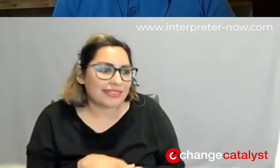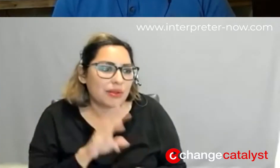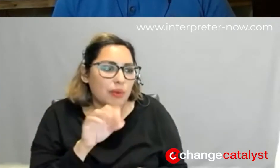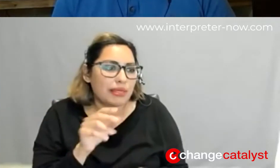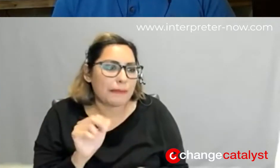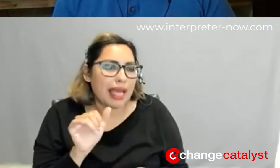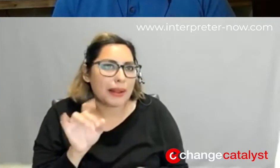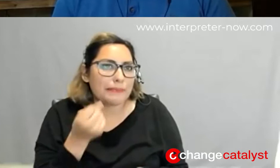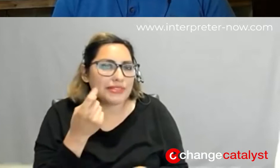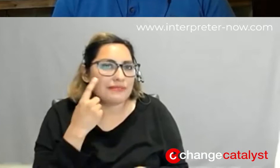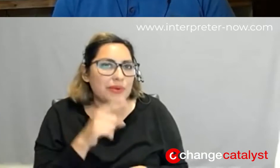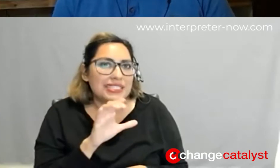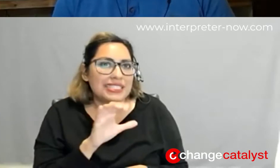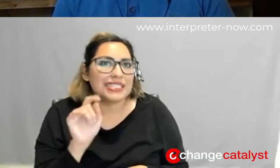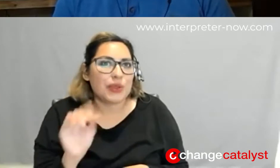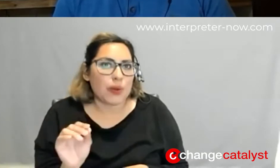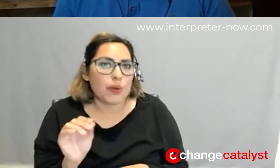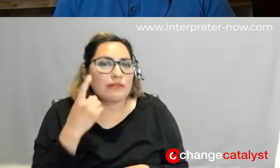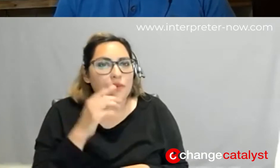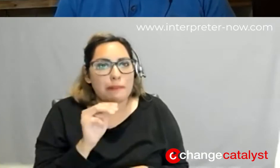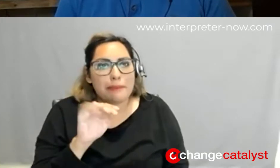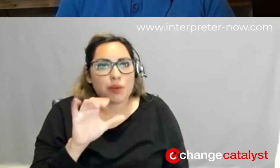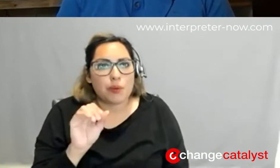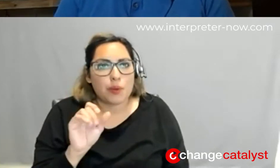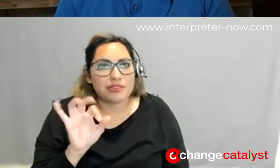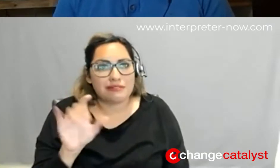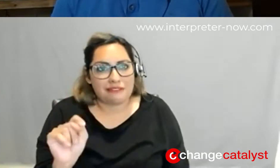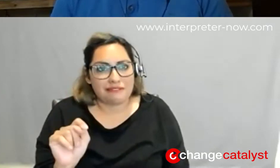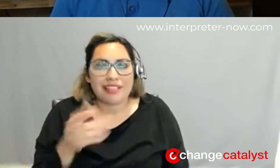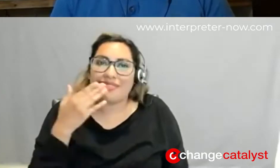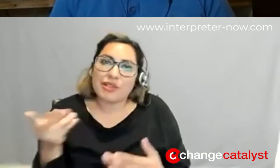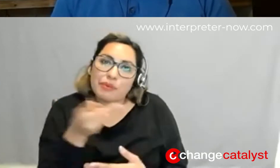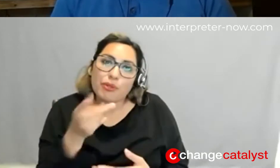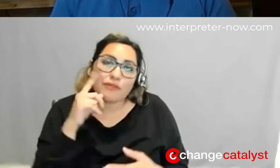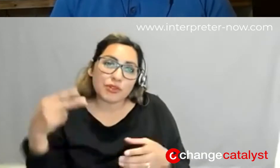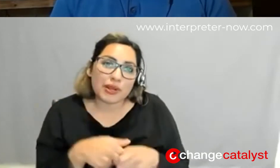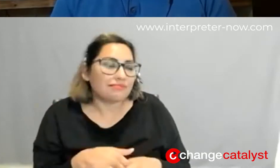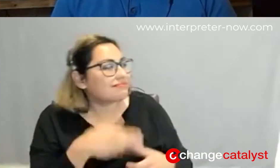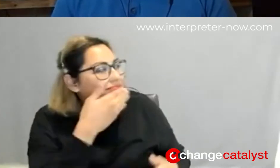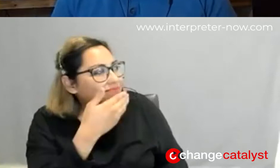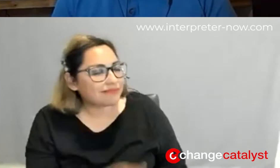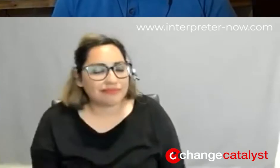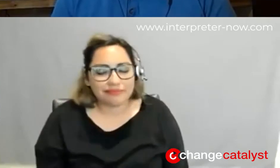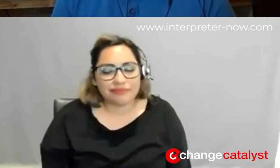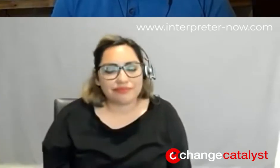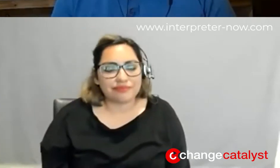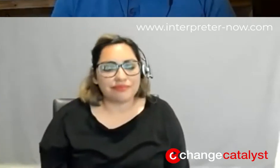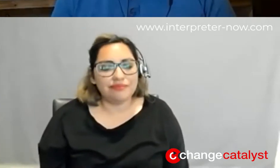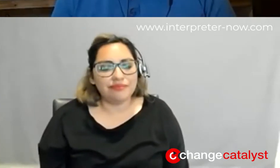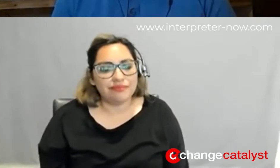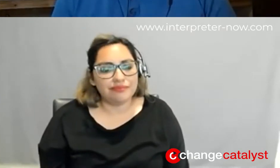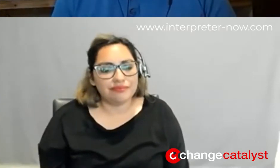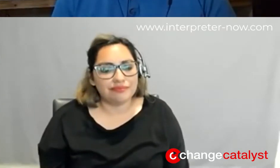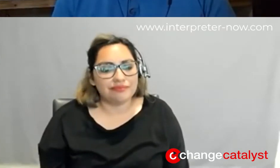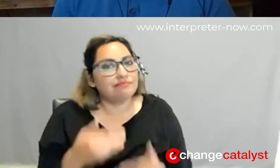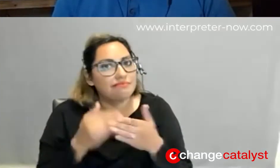Microsoft. So welcome, both of you. Thanks for being here. Thank you. Yeah. So before we